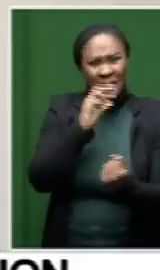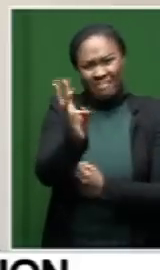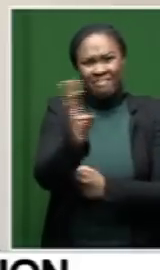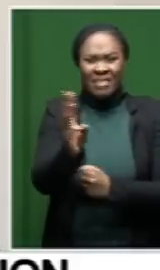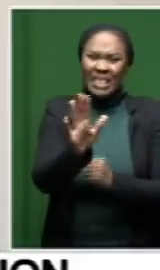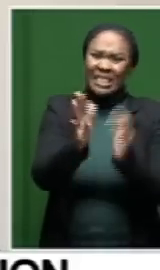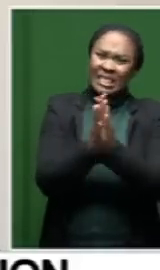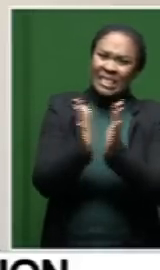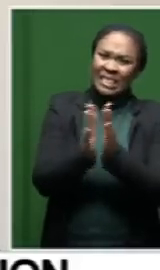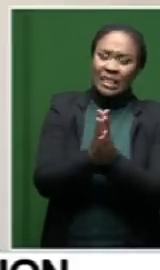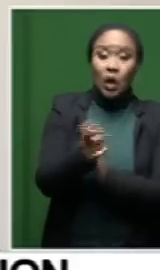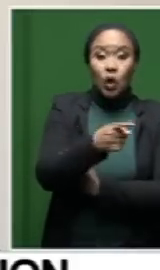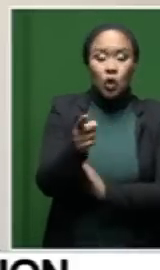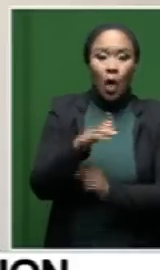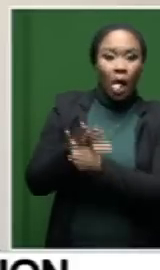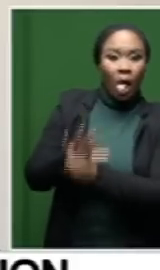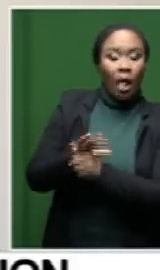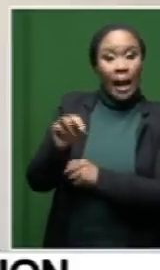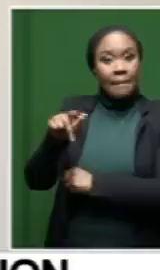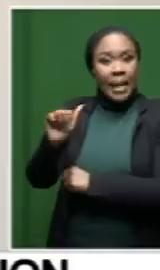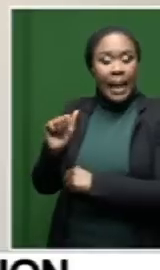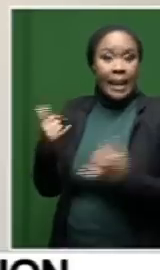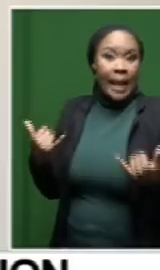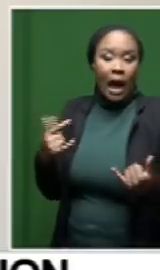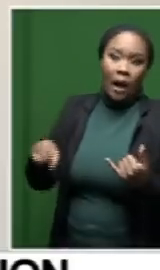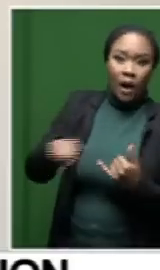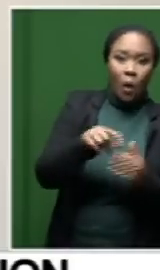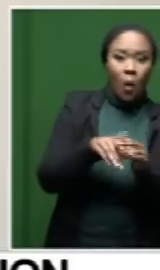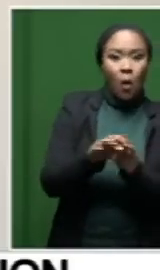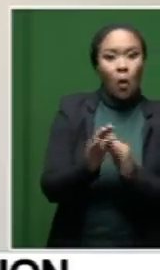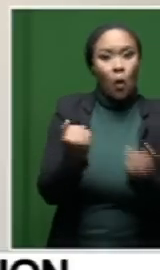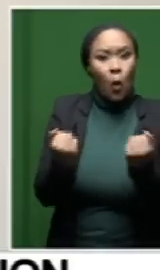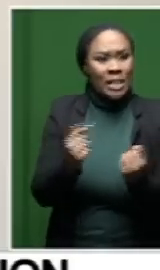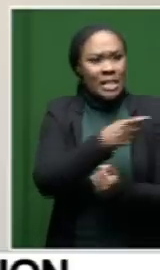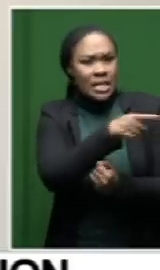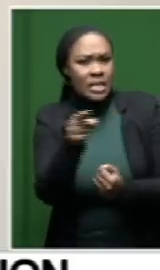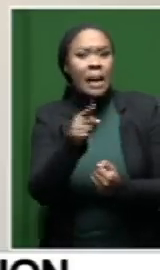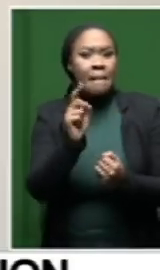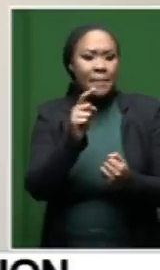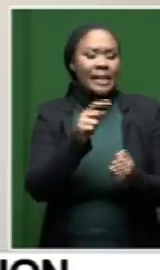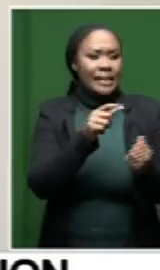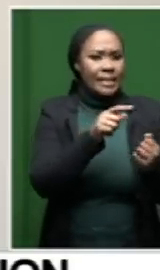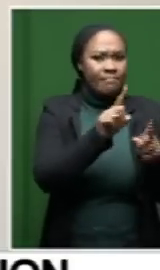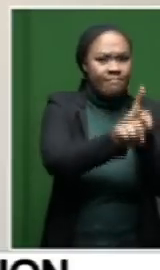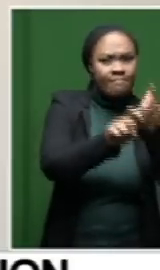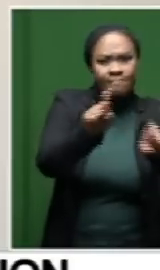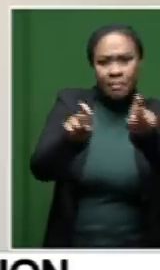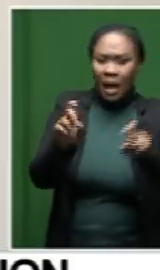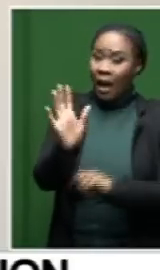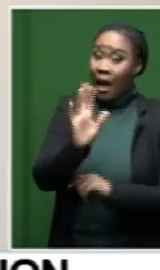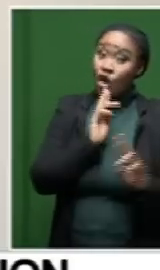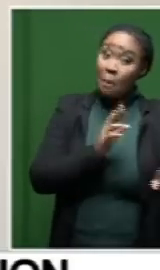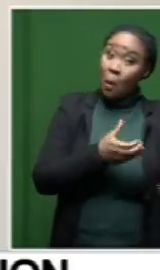sort of pressure that, the NPA must now prosecute. There is still a long road between the report and